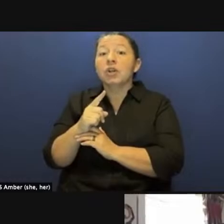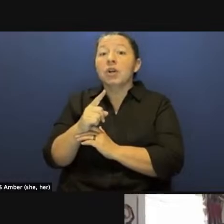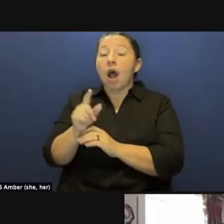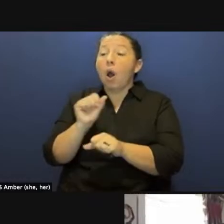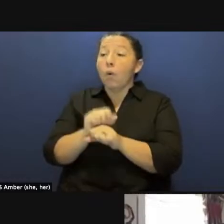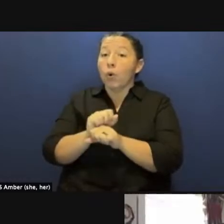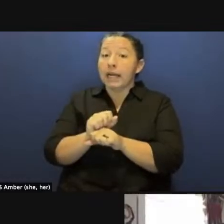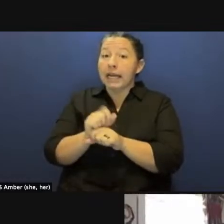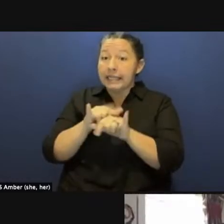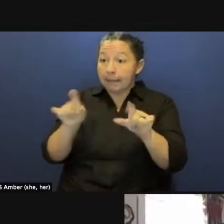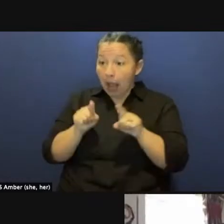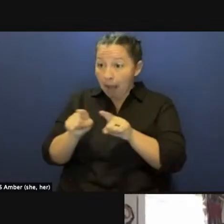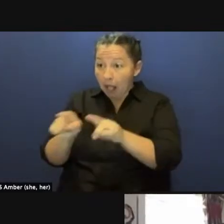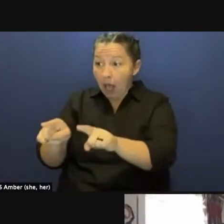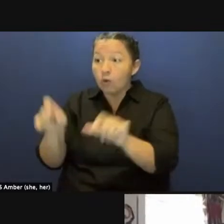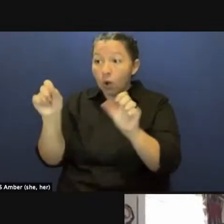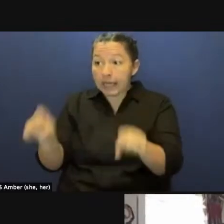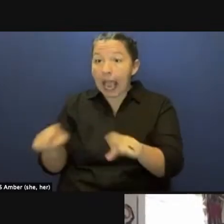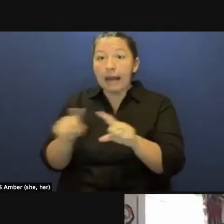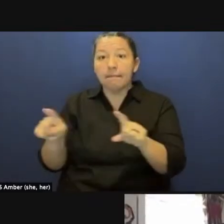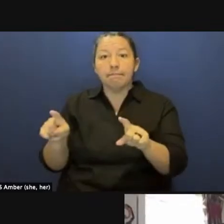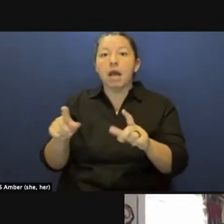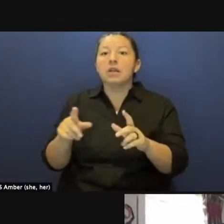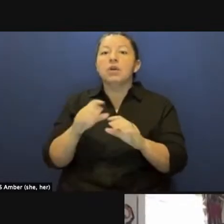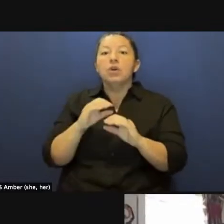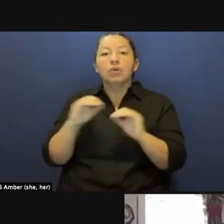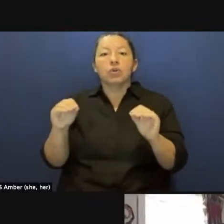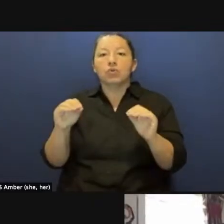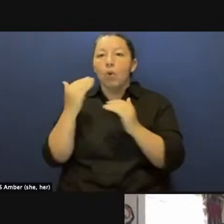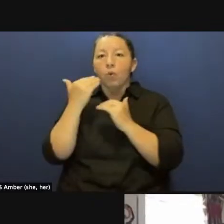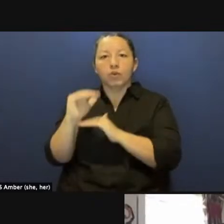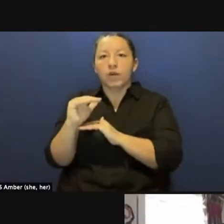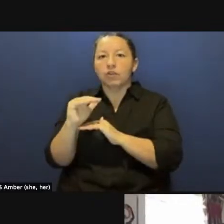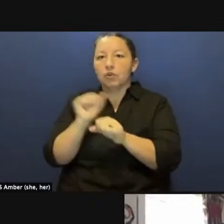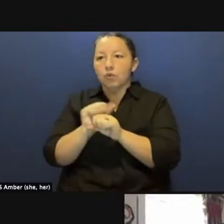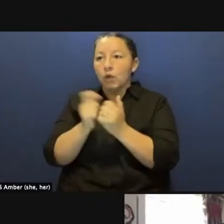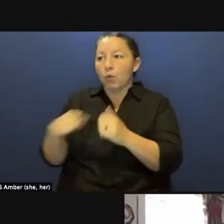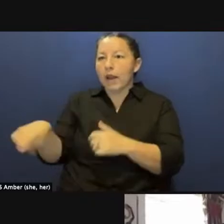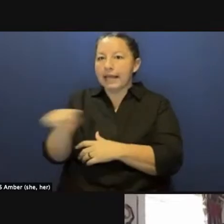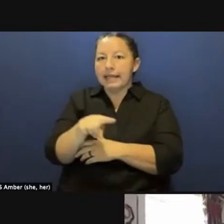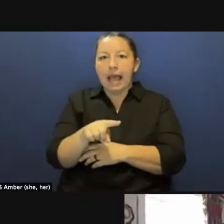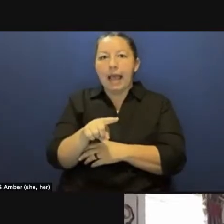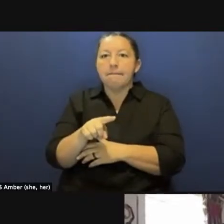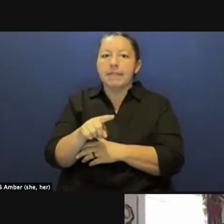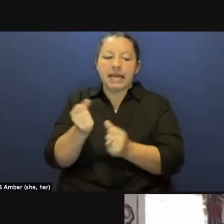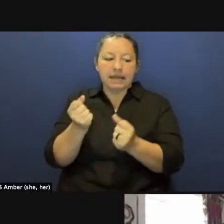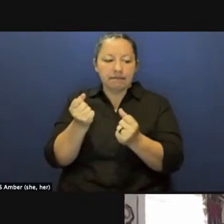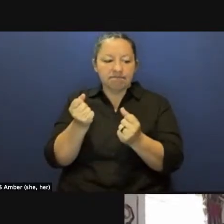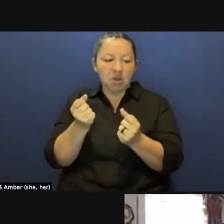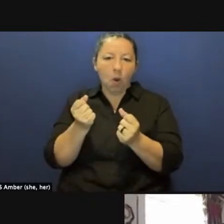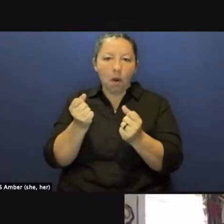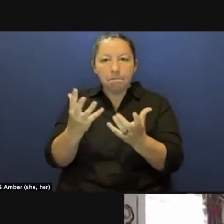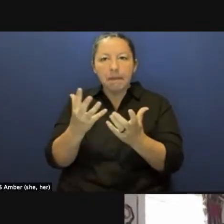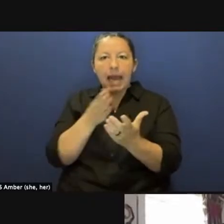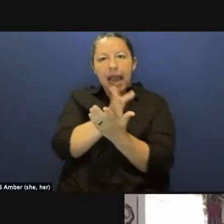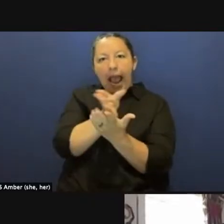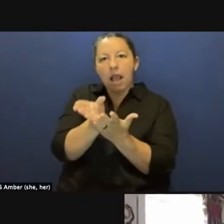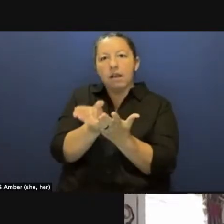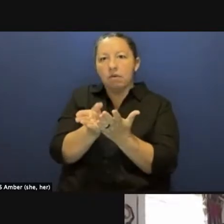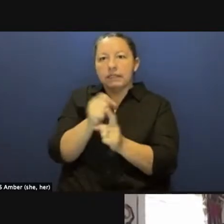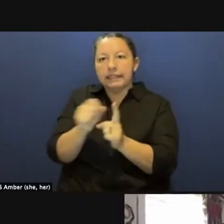basis with the Chinese, but we have no restrictions working with them in a multilateral setting. And indeed,